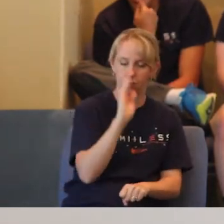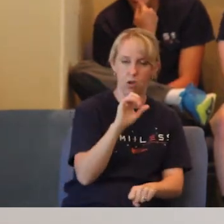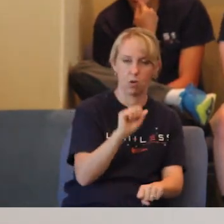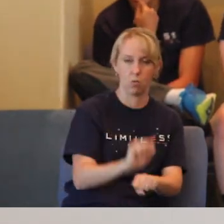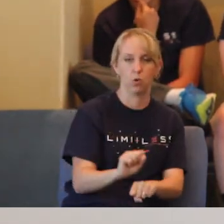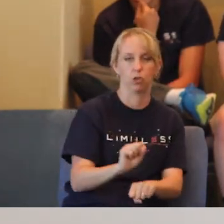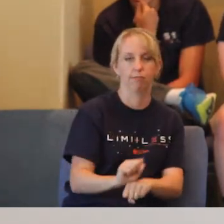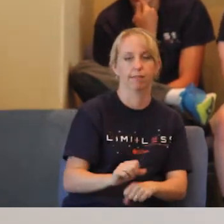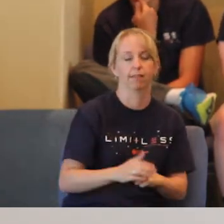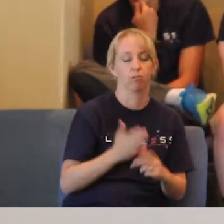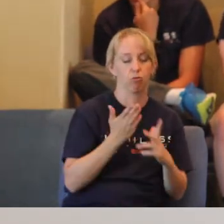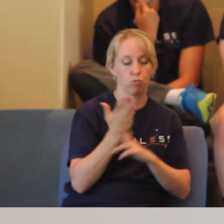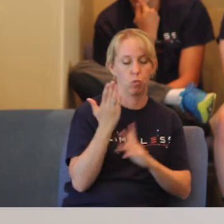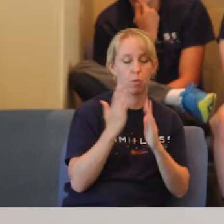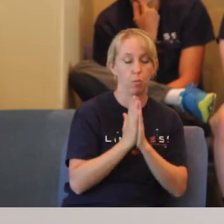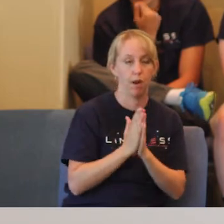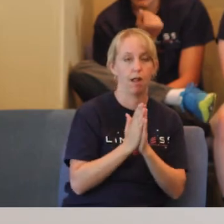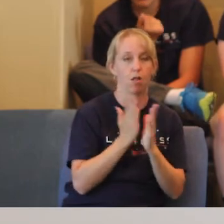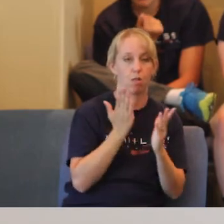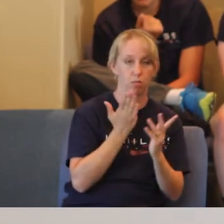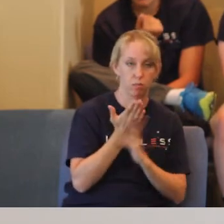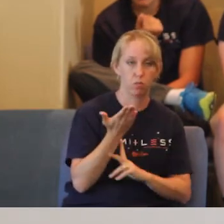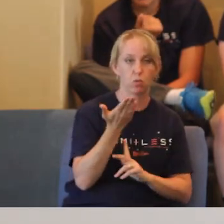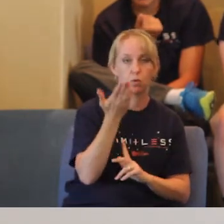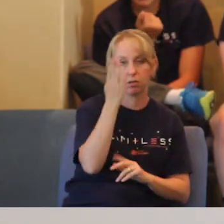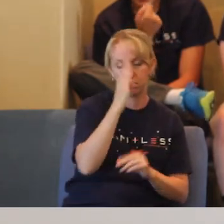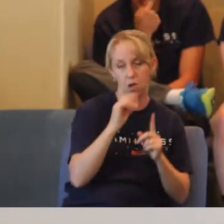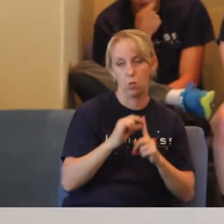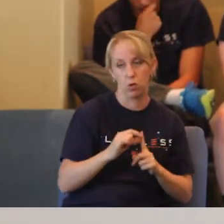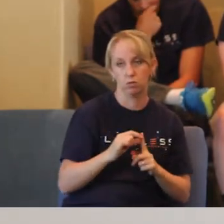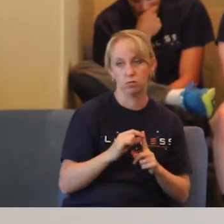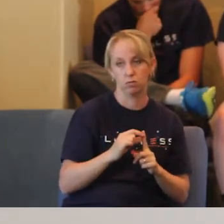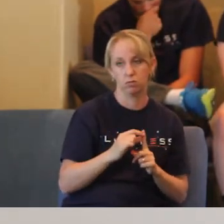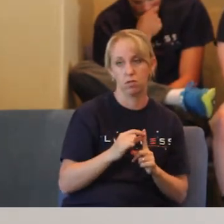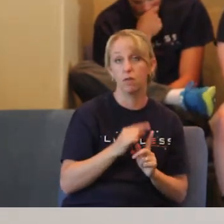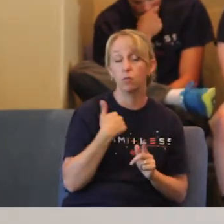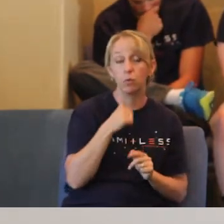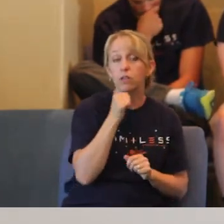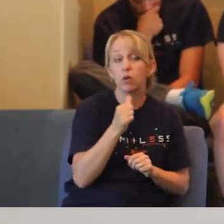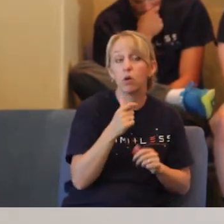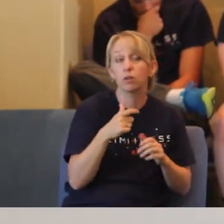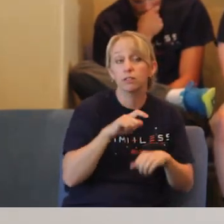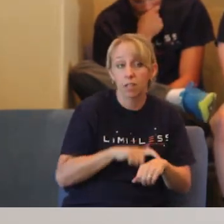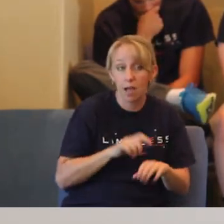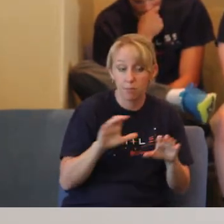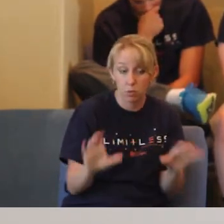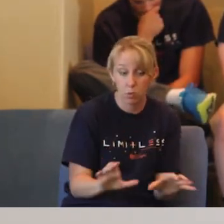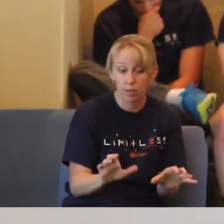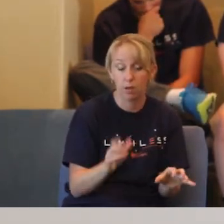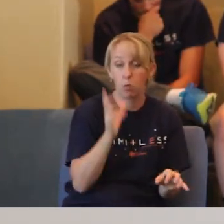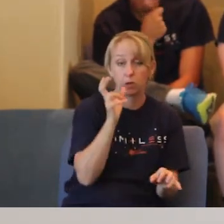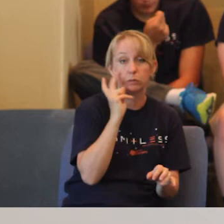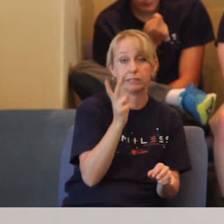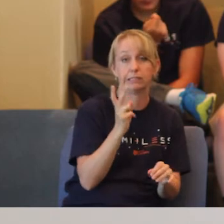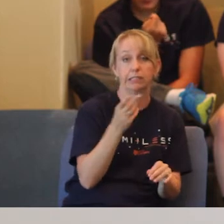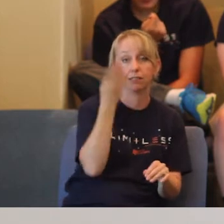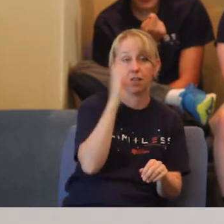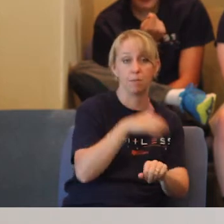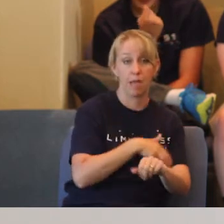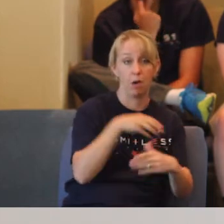Word. We don't ever spend time doing it. We never see God's power in it. And so these kids this week saw